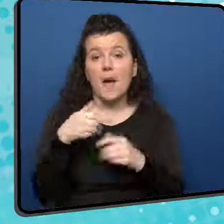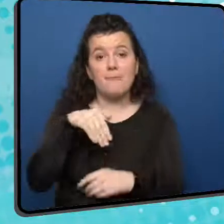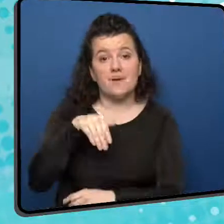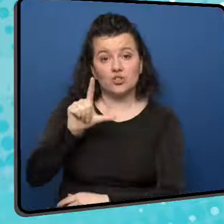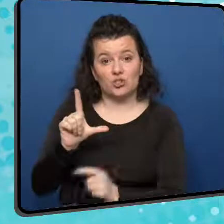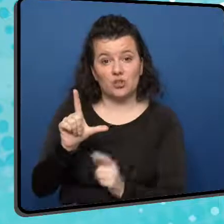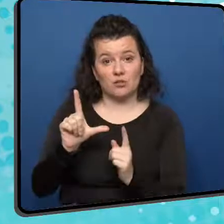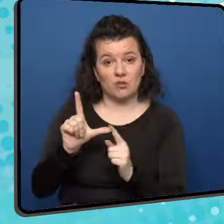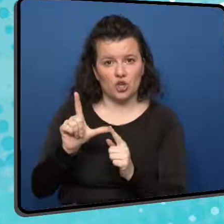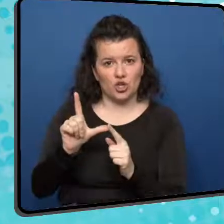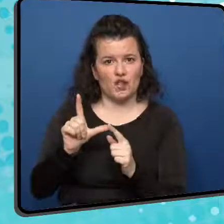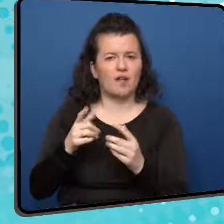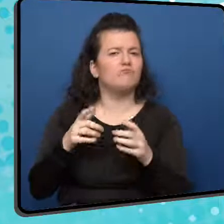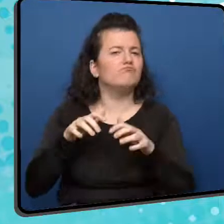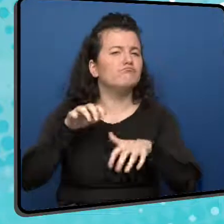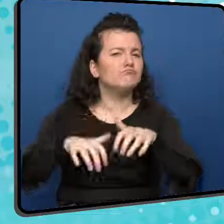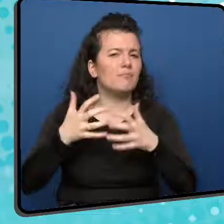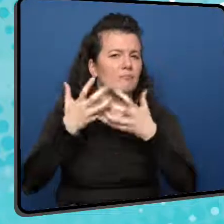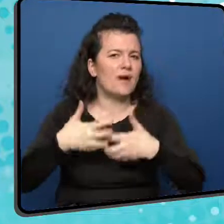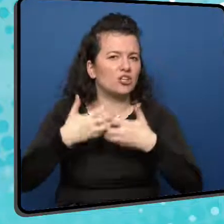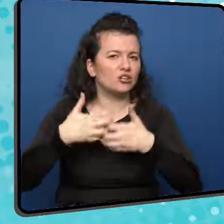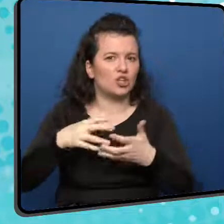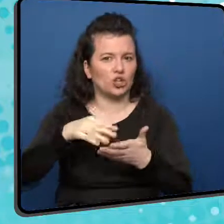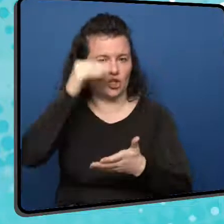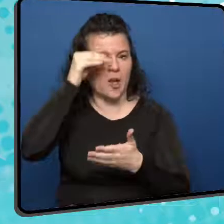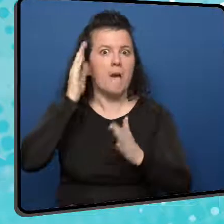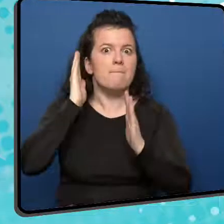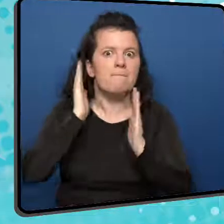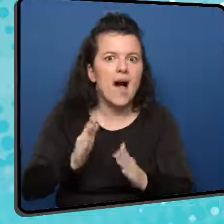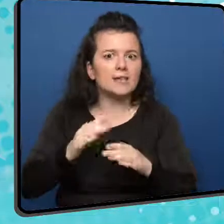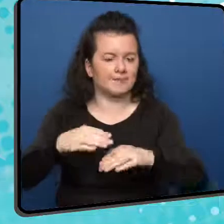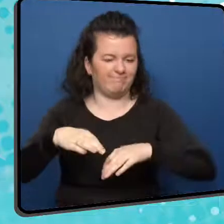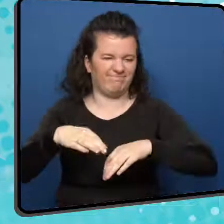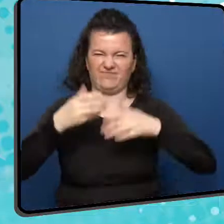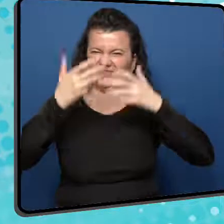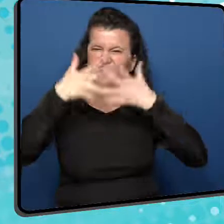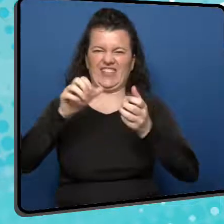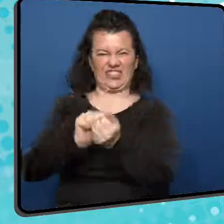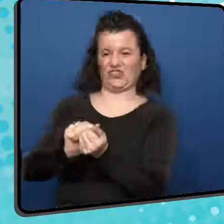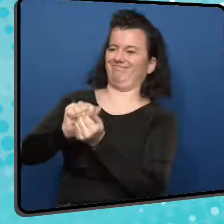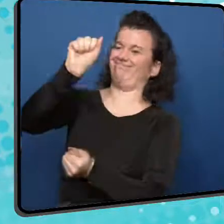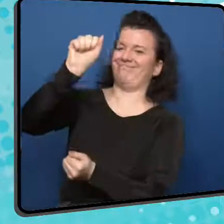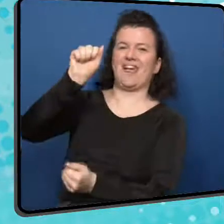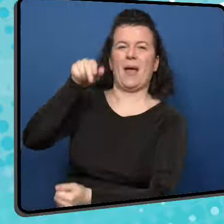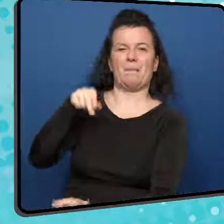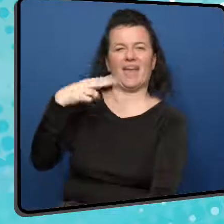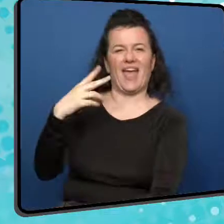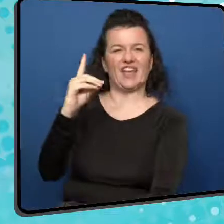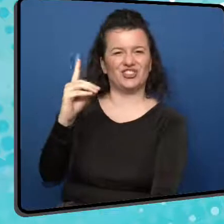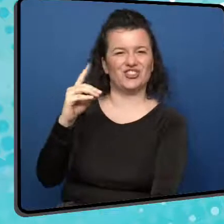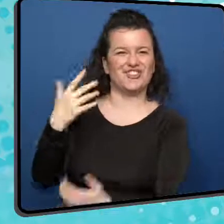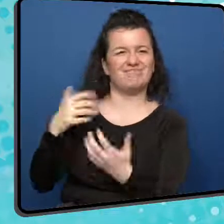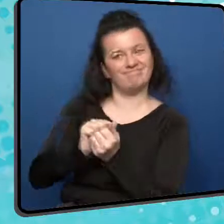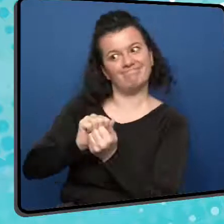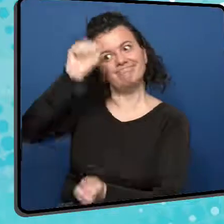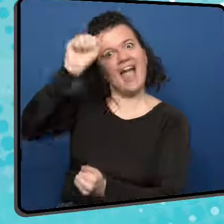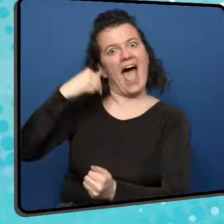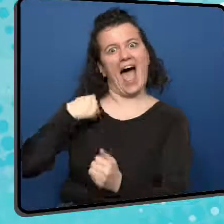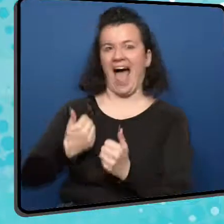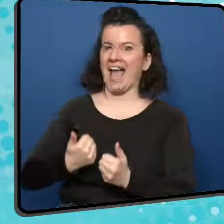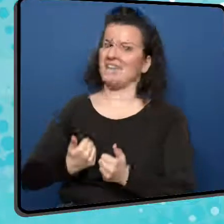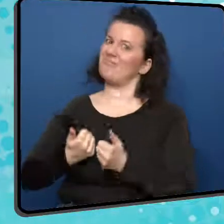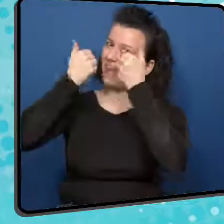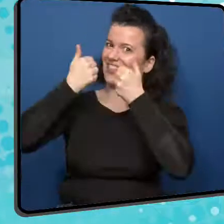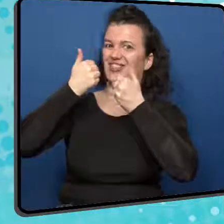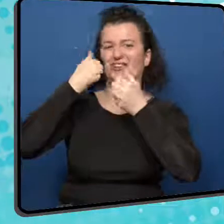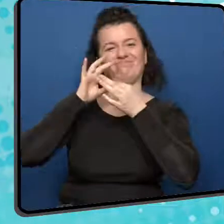And I think it's such a huge fallacy that you need a PhD, or that even having a PhD would make you better